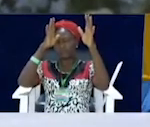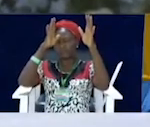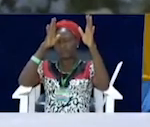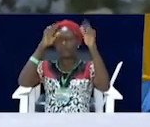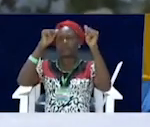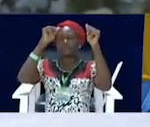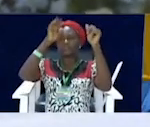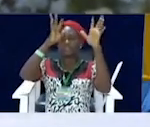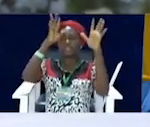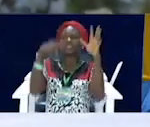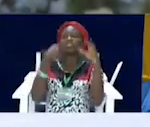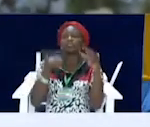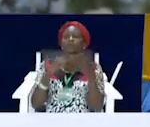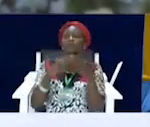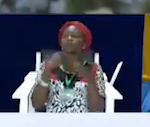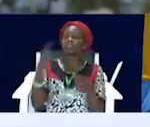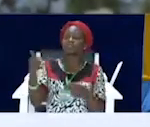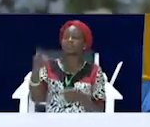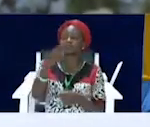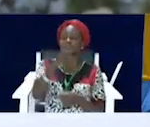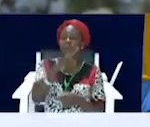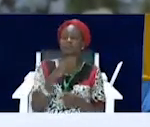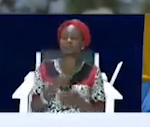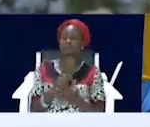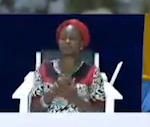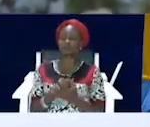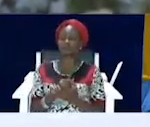Daddy asked me to tell you.